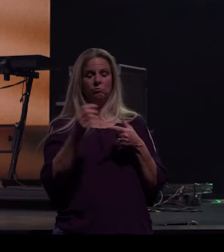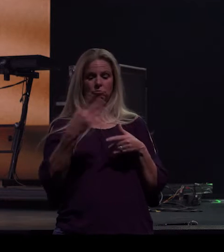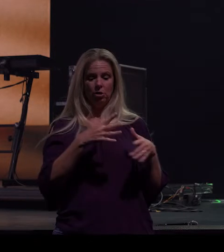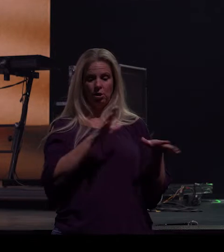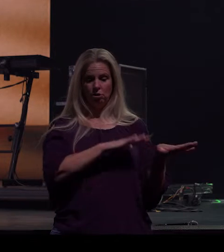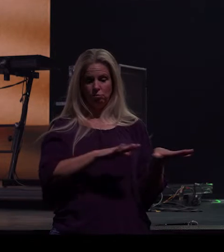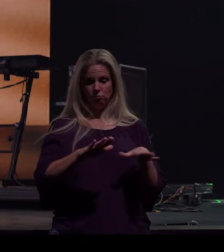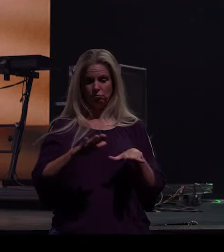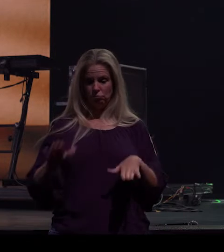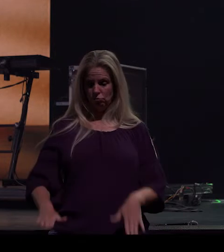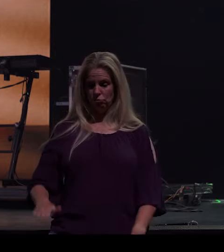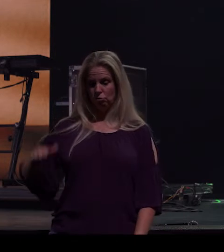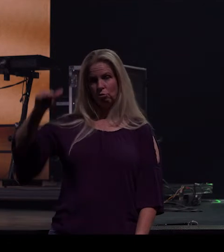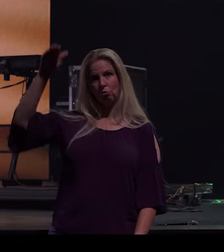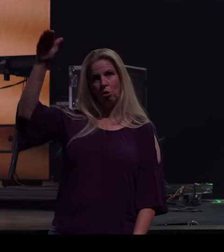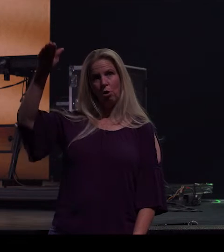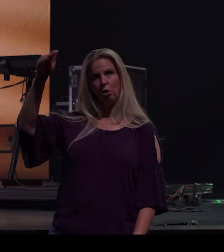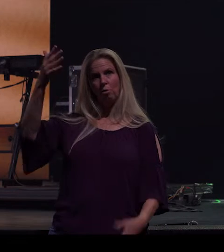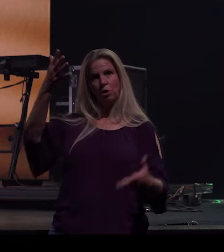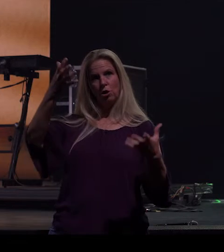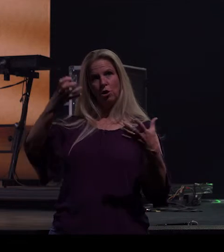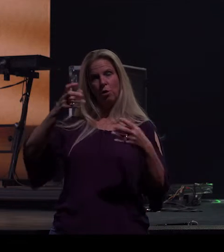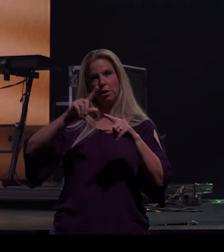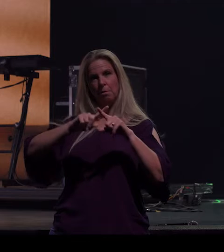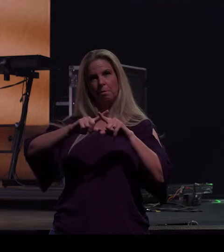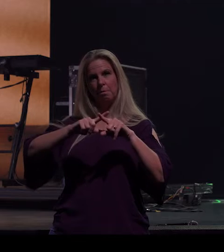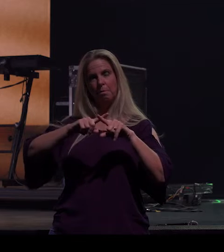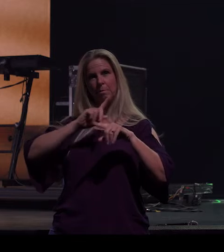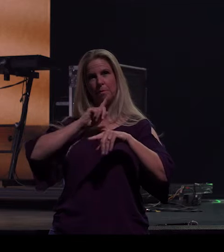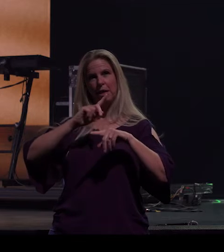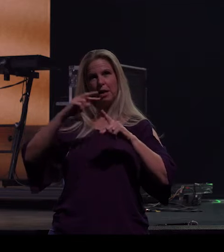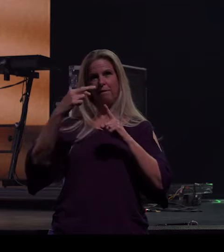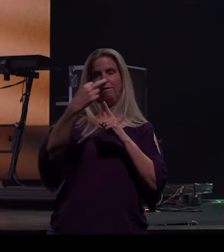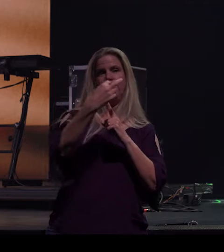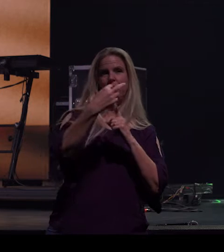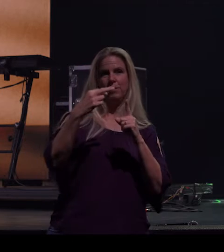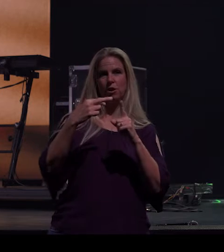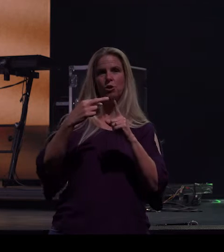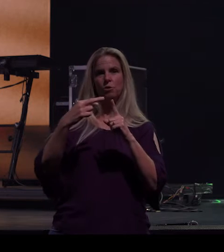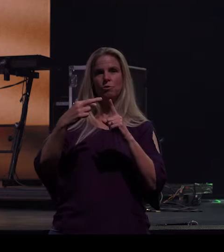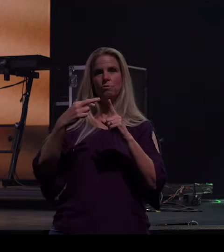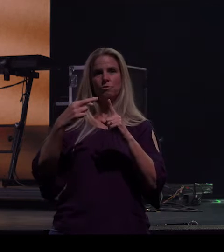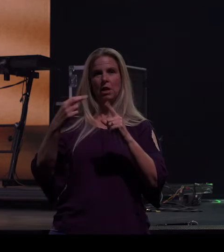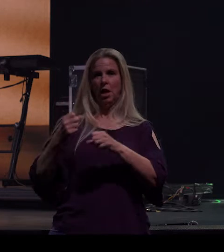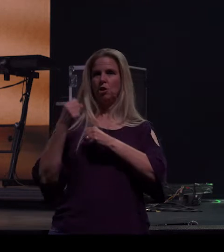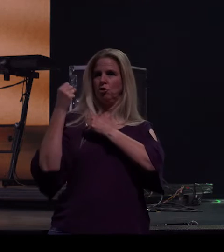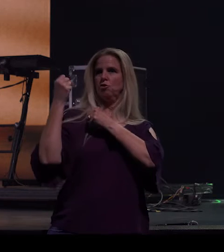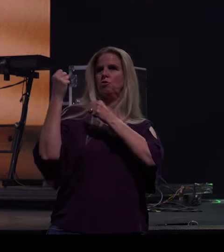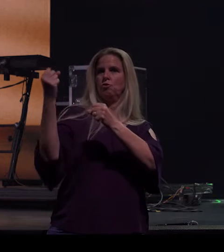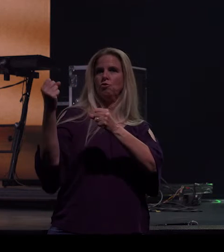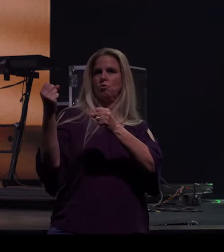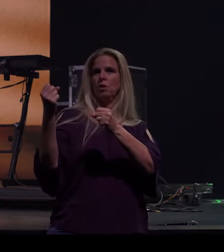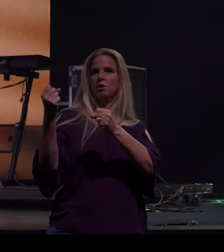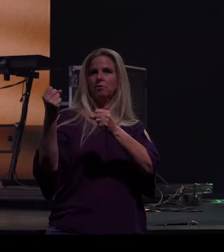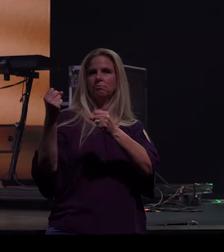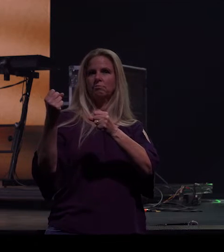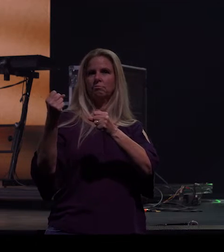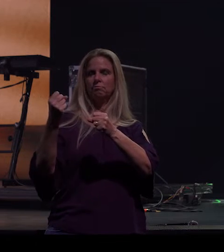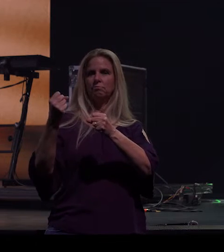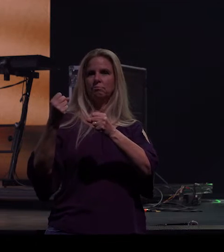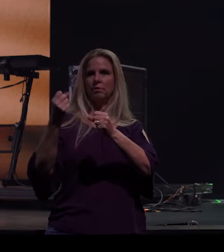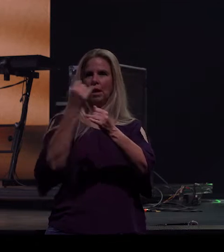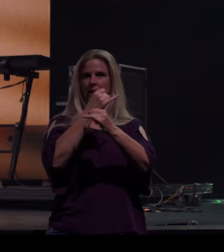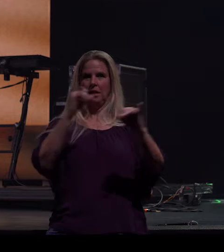into adulthood, you want to be viewed as self-sufficient and strong, and you will rarely